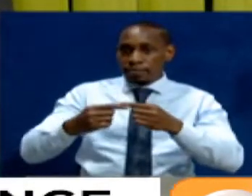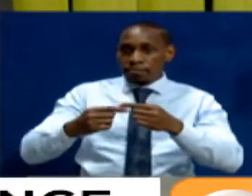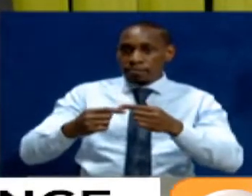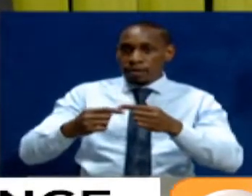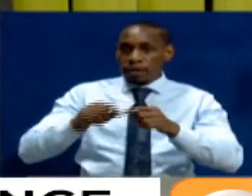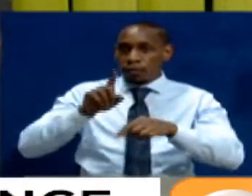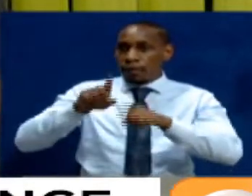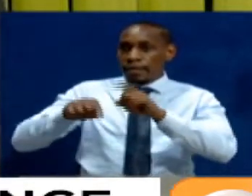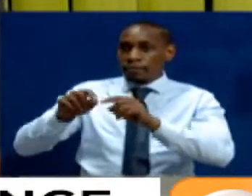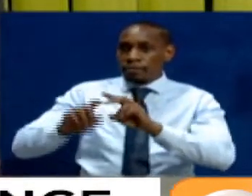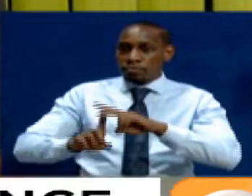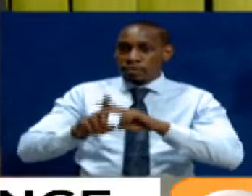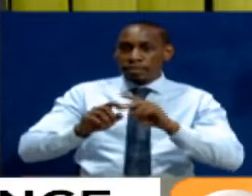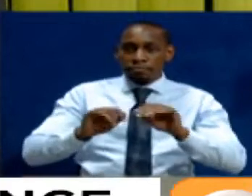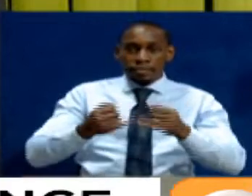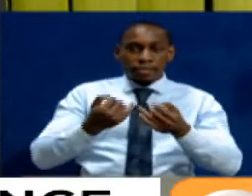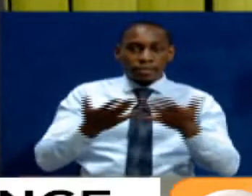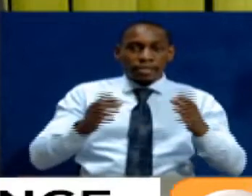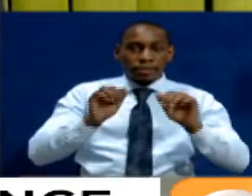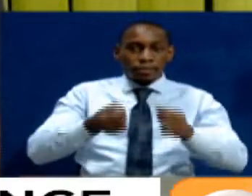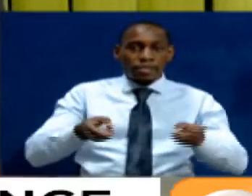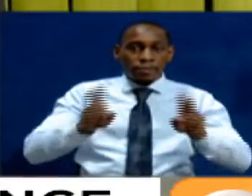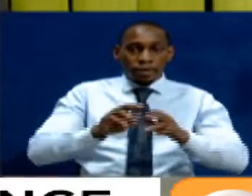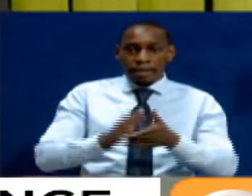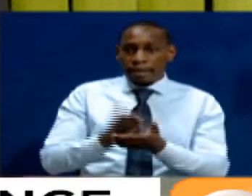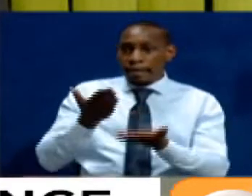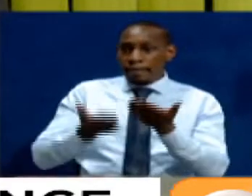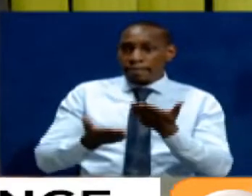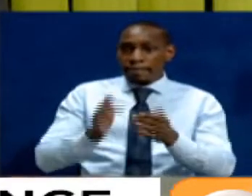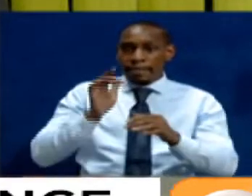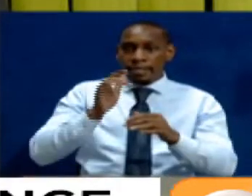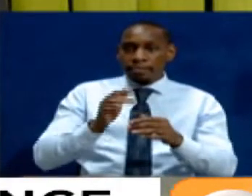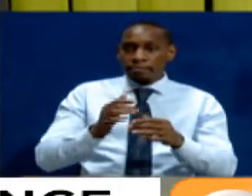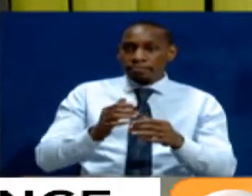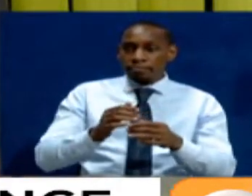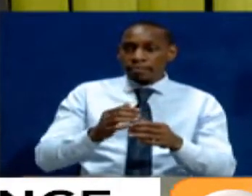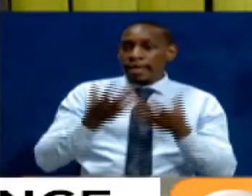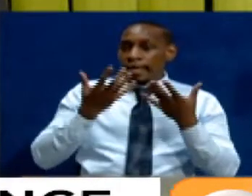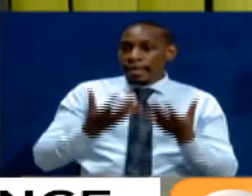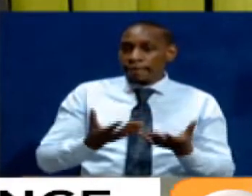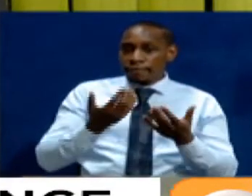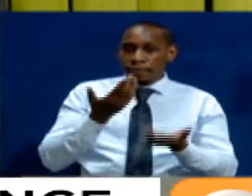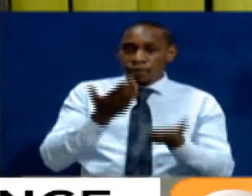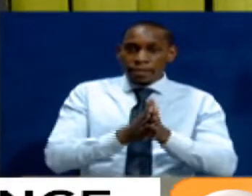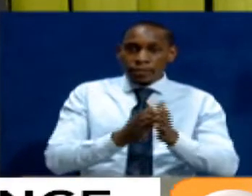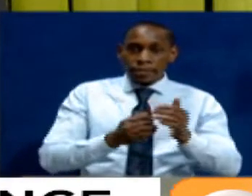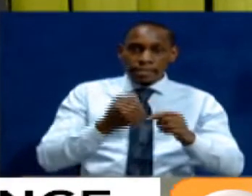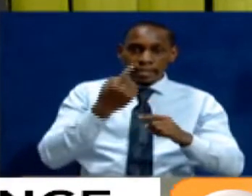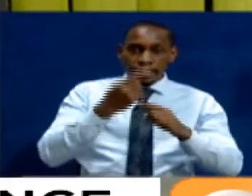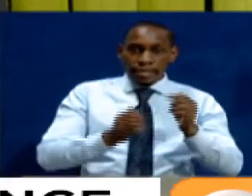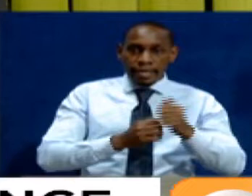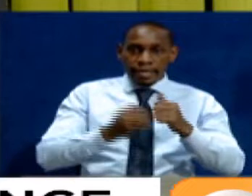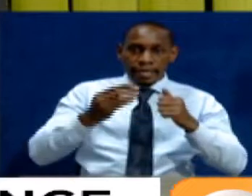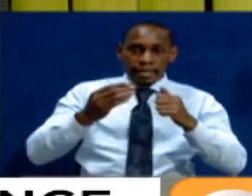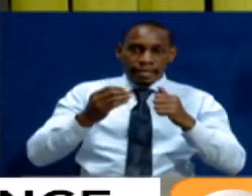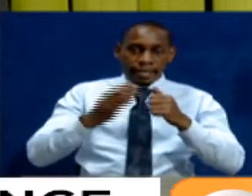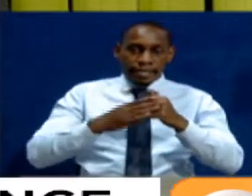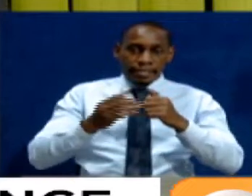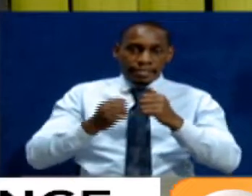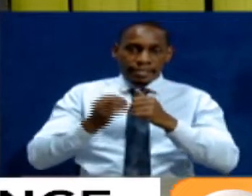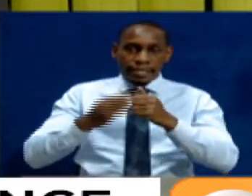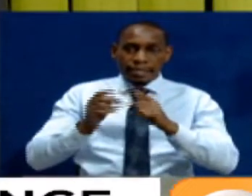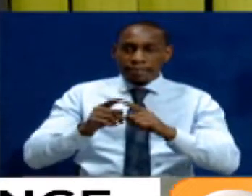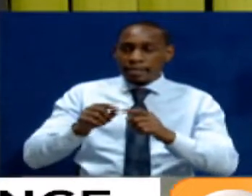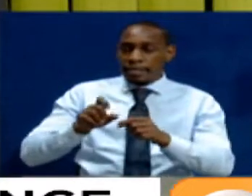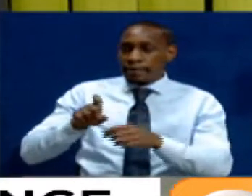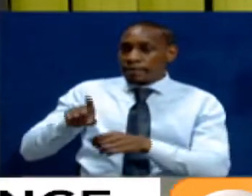wave after wave. Of course, new things can happen. It can be worse than 1918, we don't know. But the nature of the virus is that it